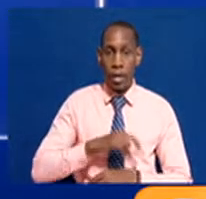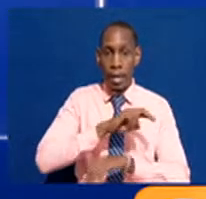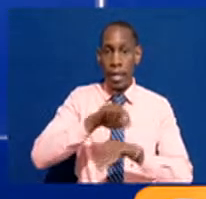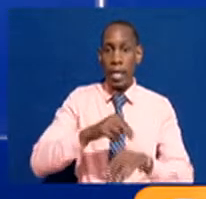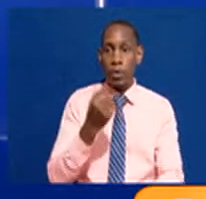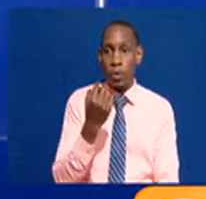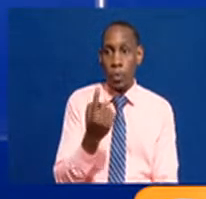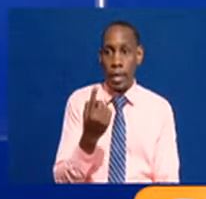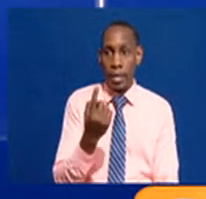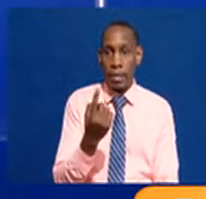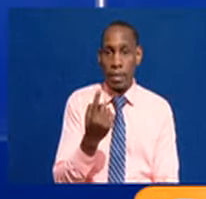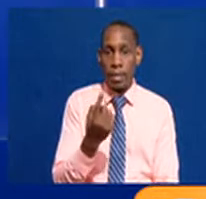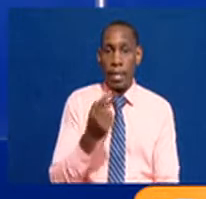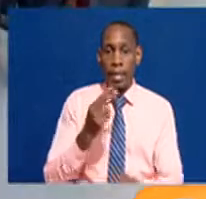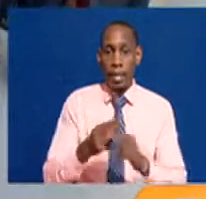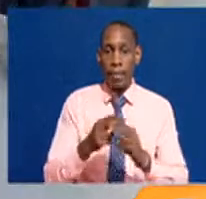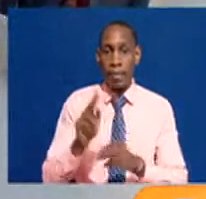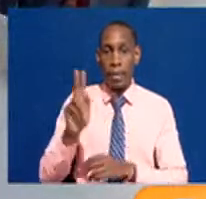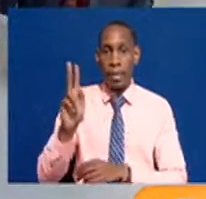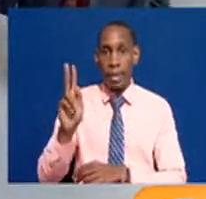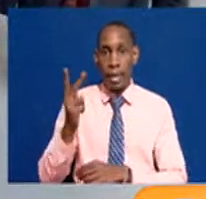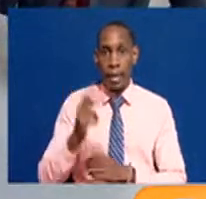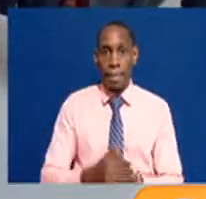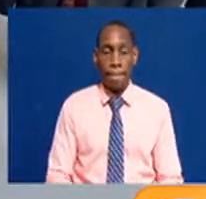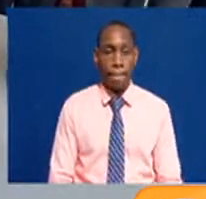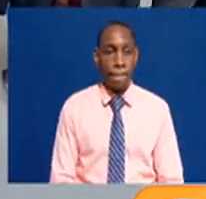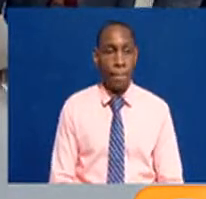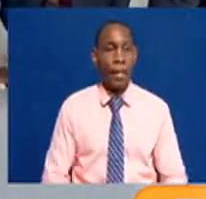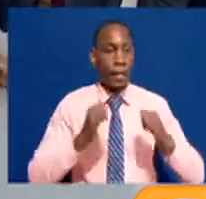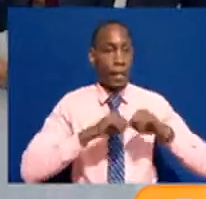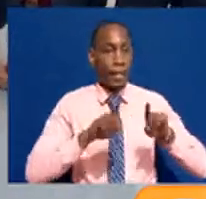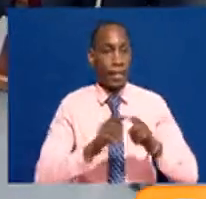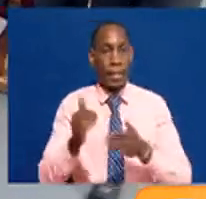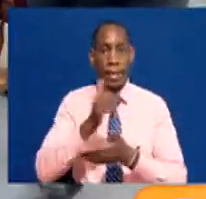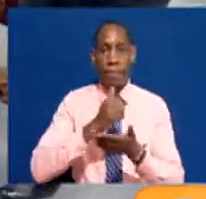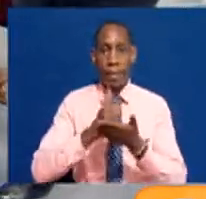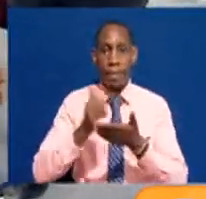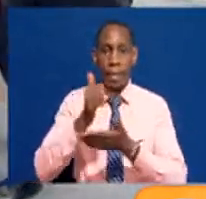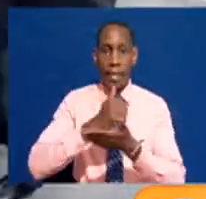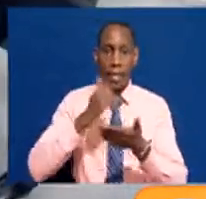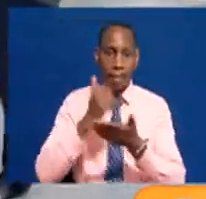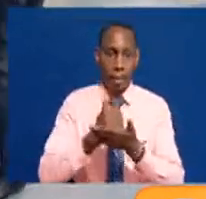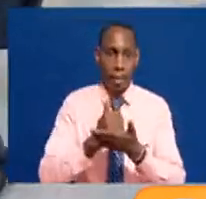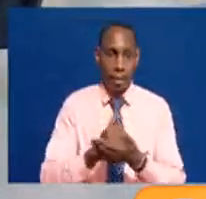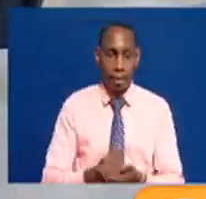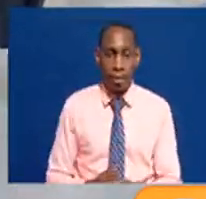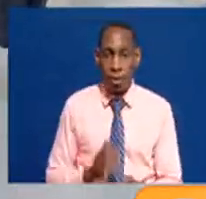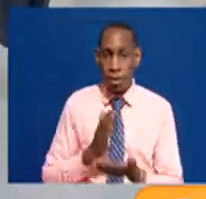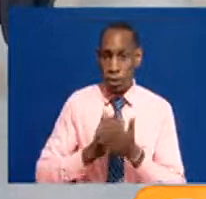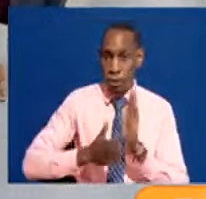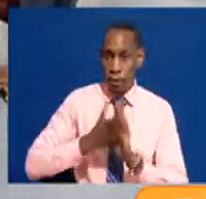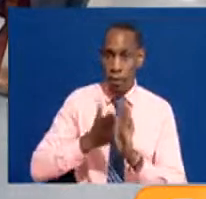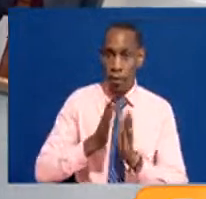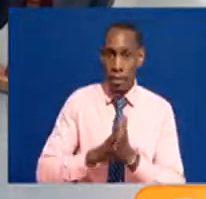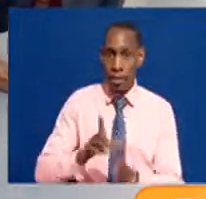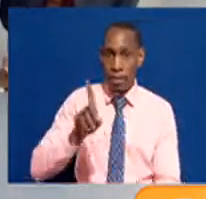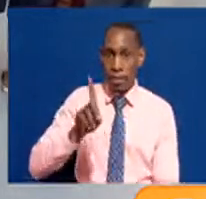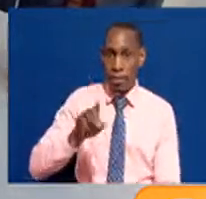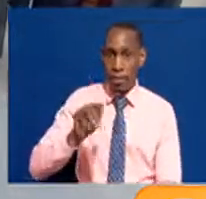nation that we call Kenya. Agree. Amen, amen, amen. Amen. Amen. Real quick, Diana